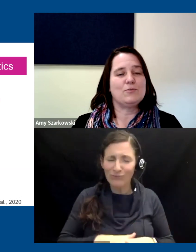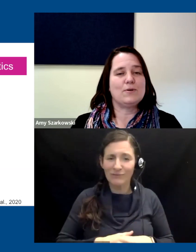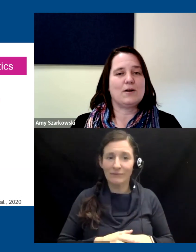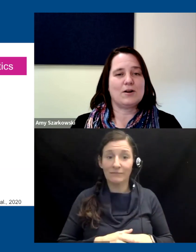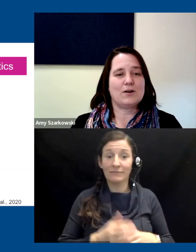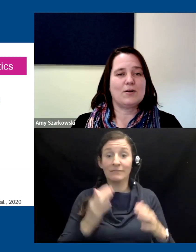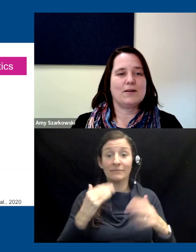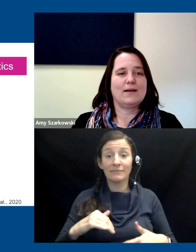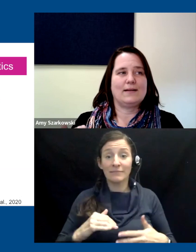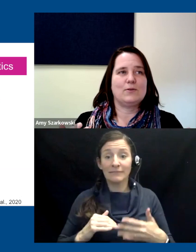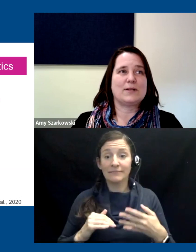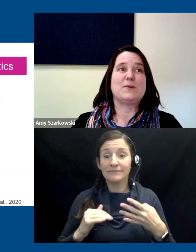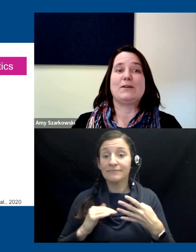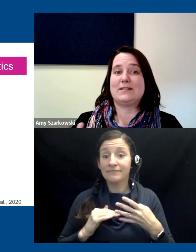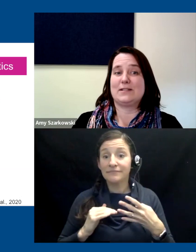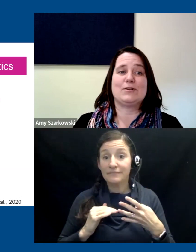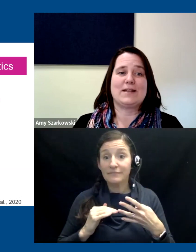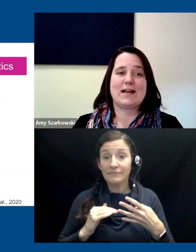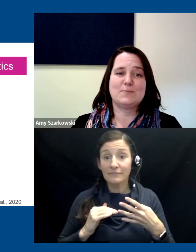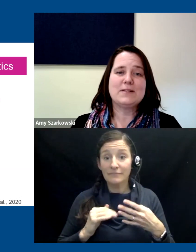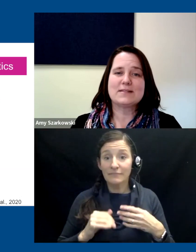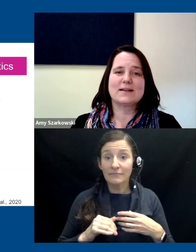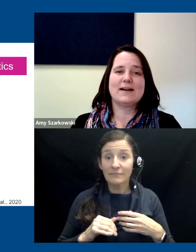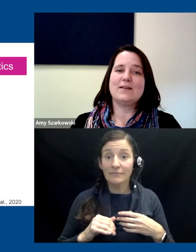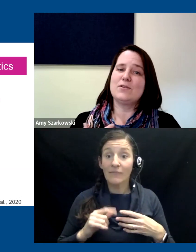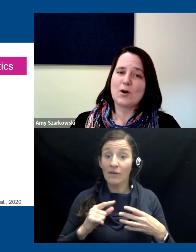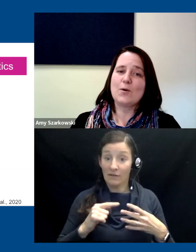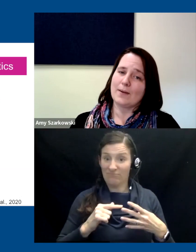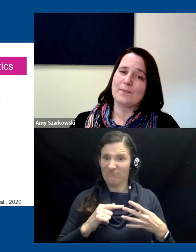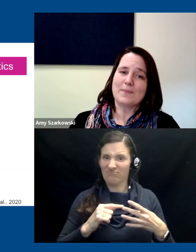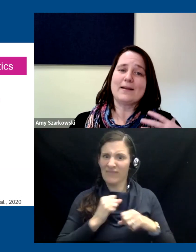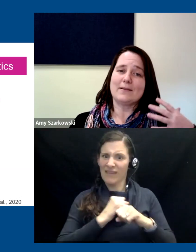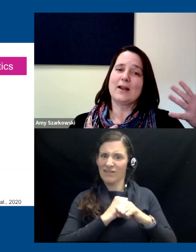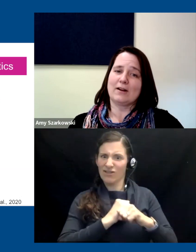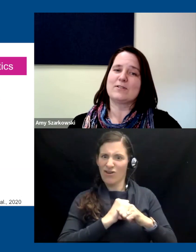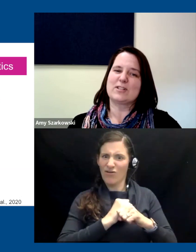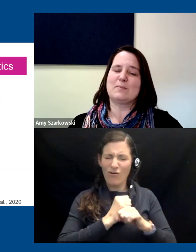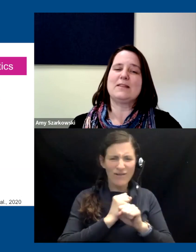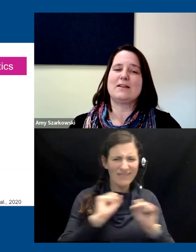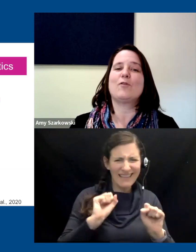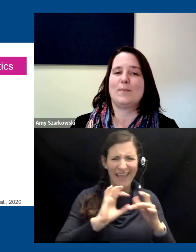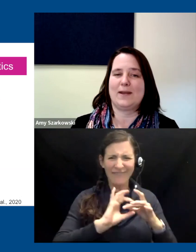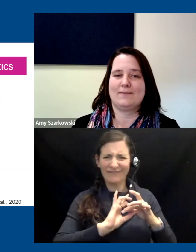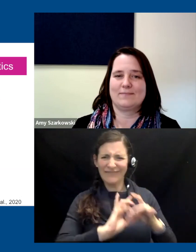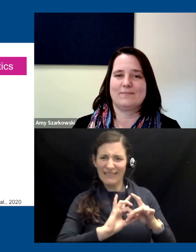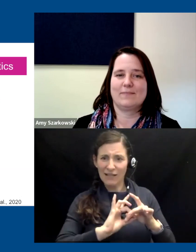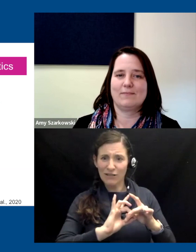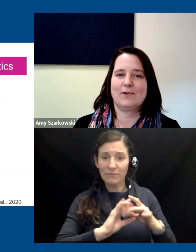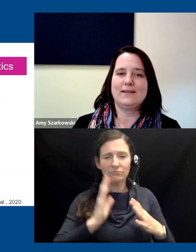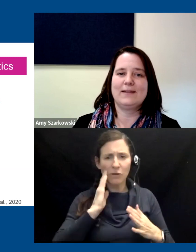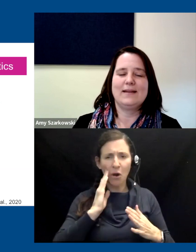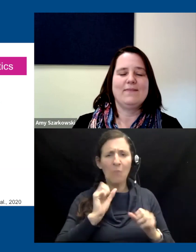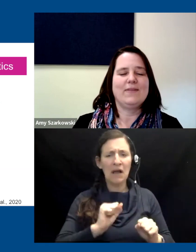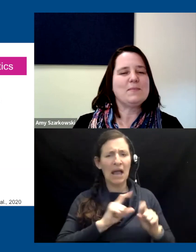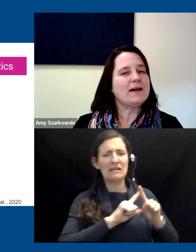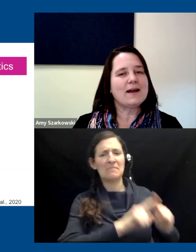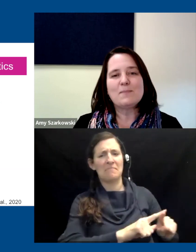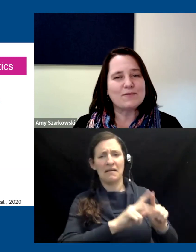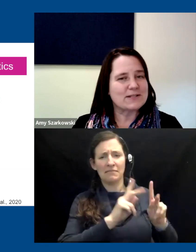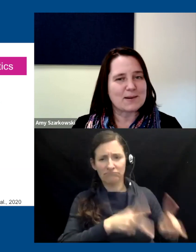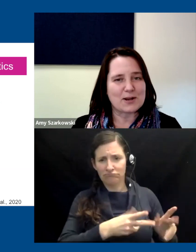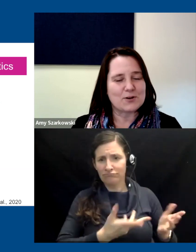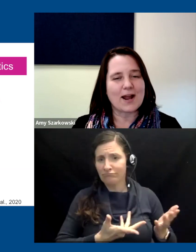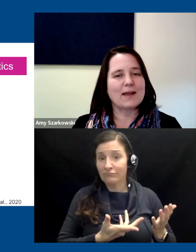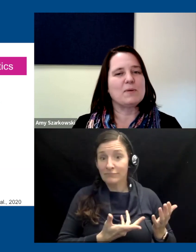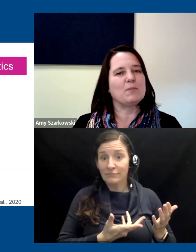Children who experience secure attachments kind of know my caregiver is going to be there for me, right? They might not